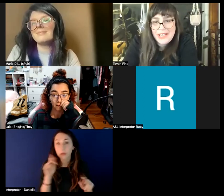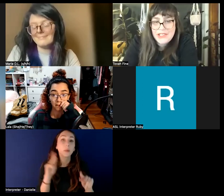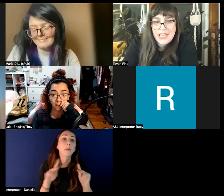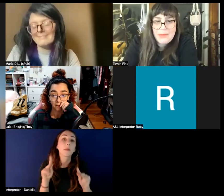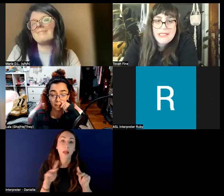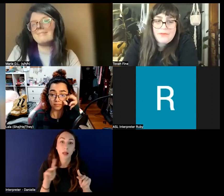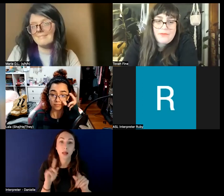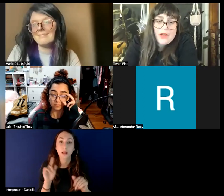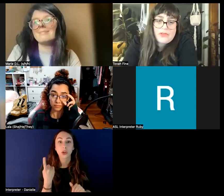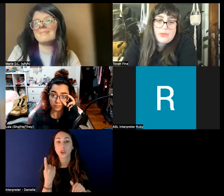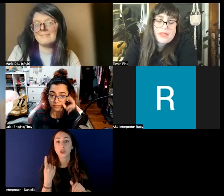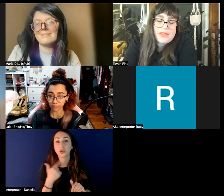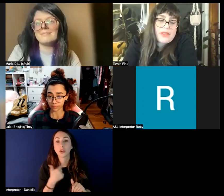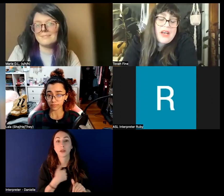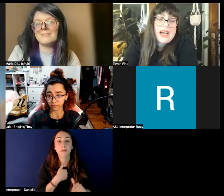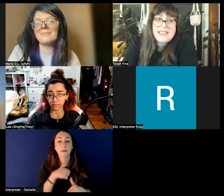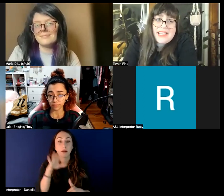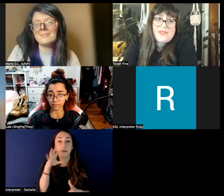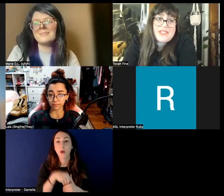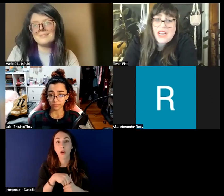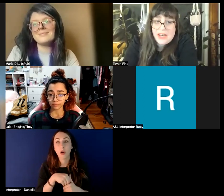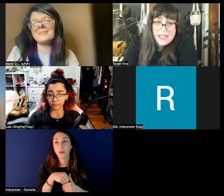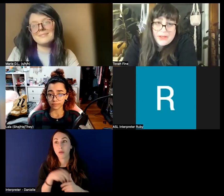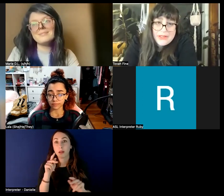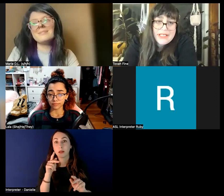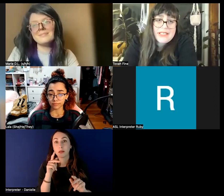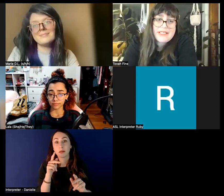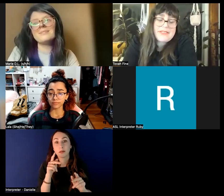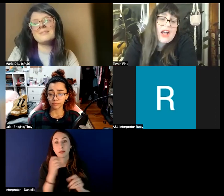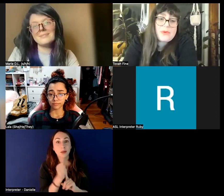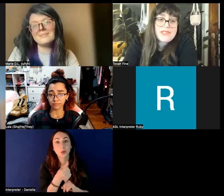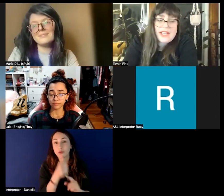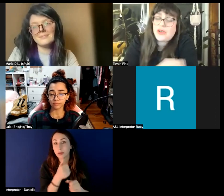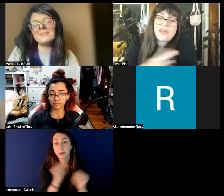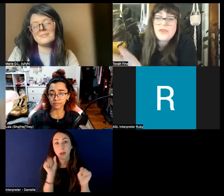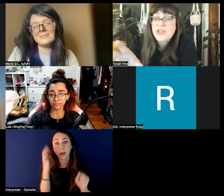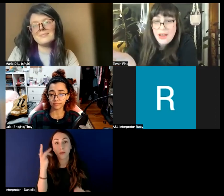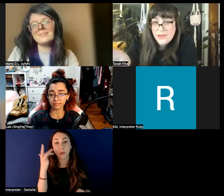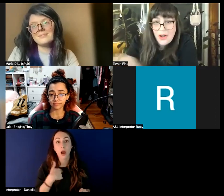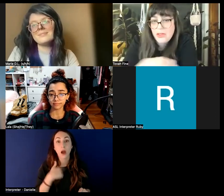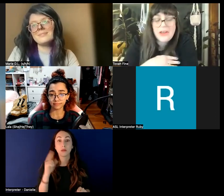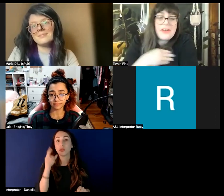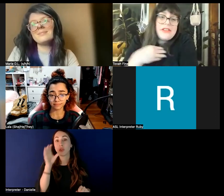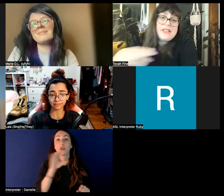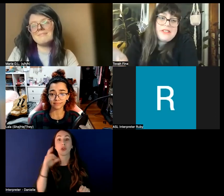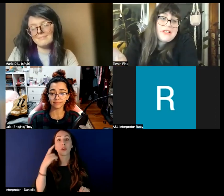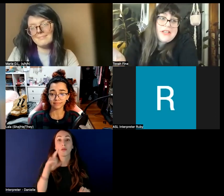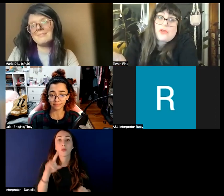people, like just getting myself involved with unsafe scenarios because I was like looking for love in all